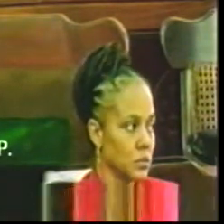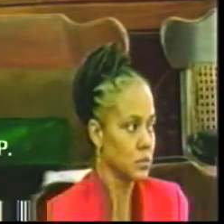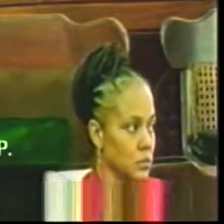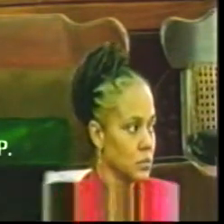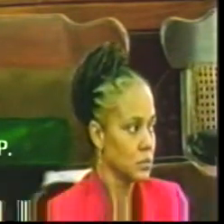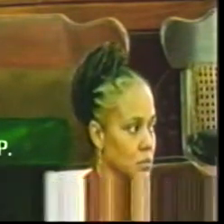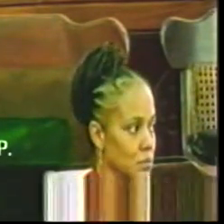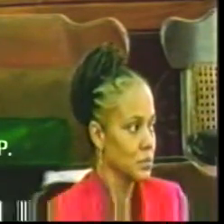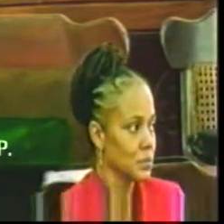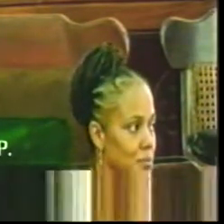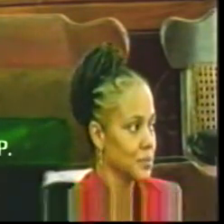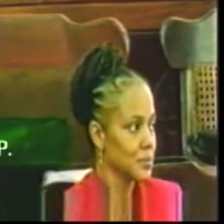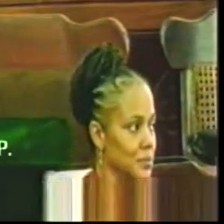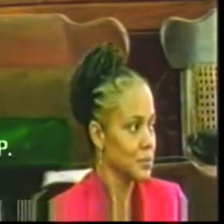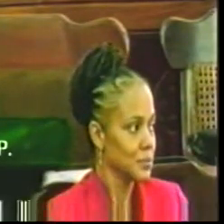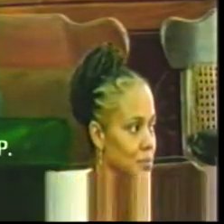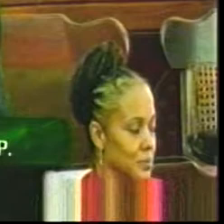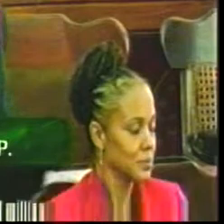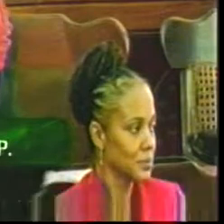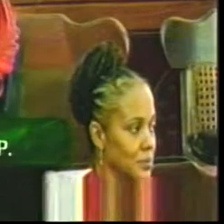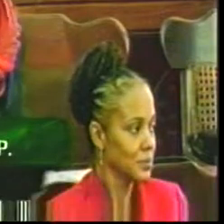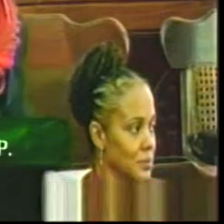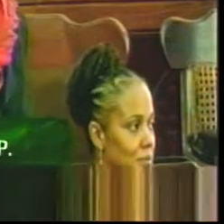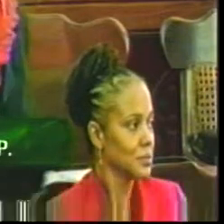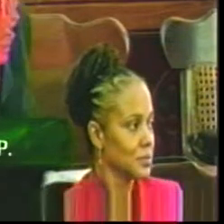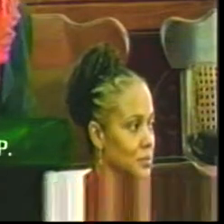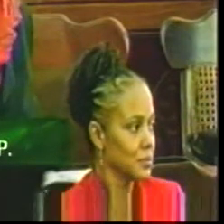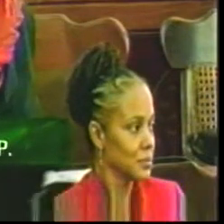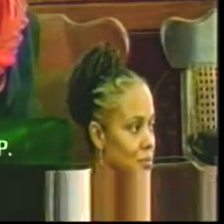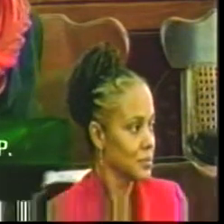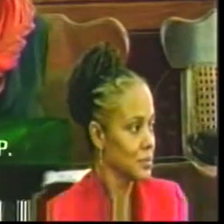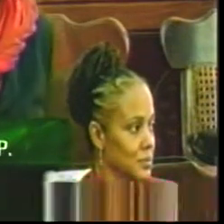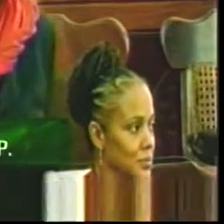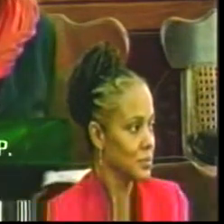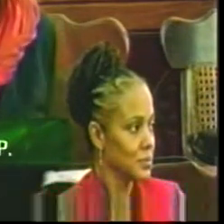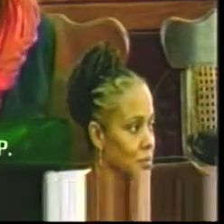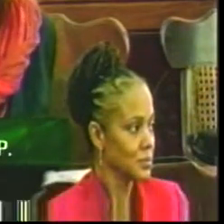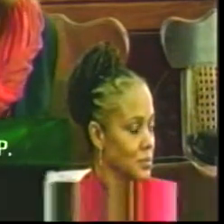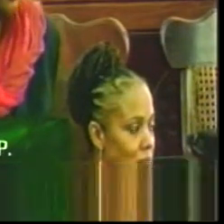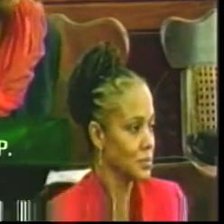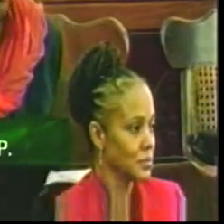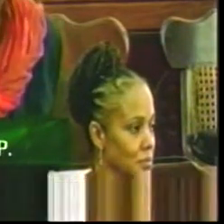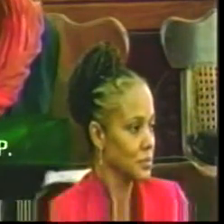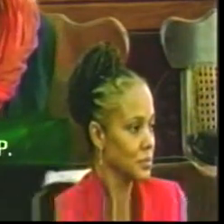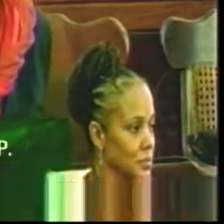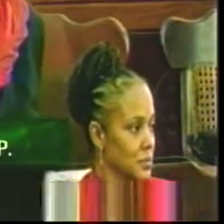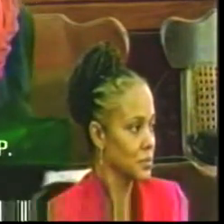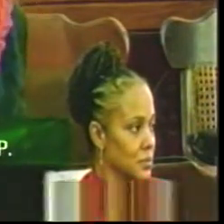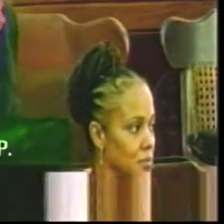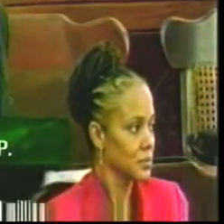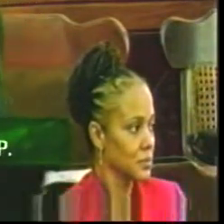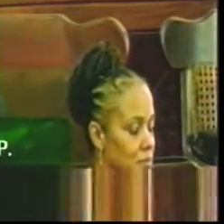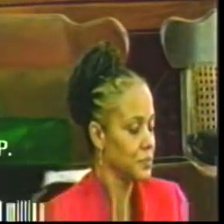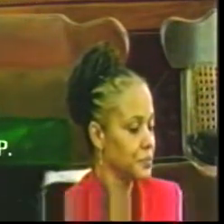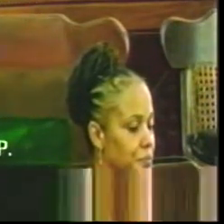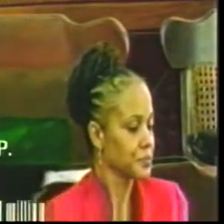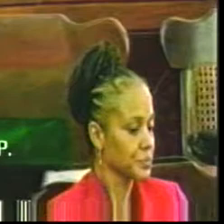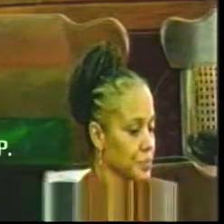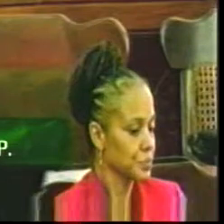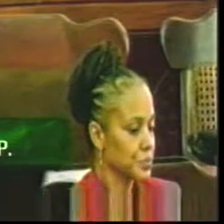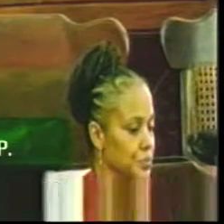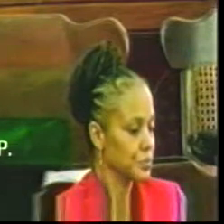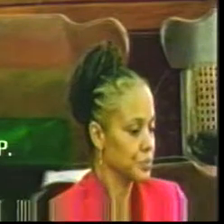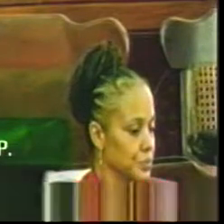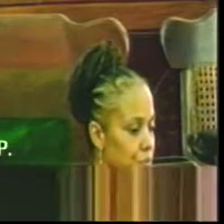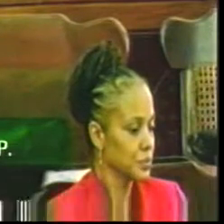for the Barbados Tourism Authority, which is still in arrears, even though the BTMI has formed itself, the Barbados Tourism Marketing Inc.